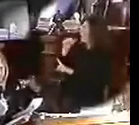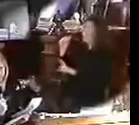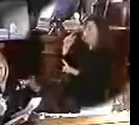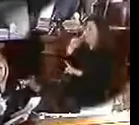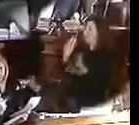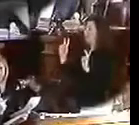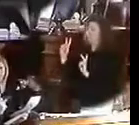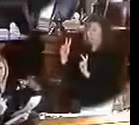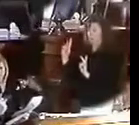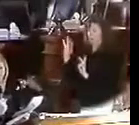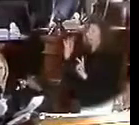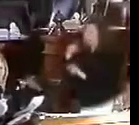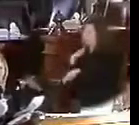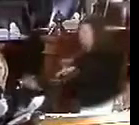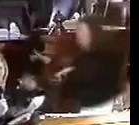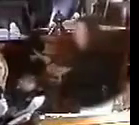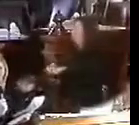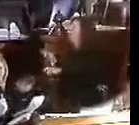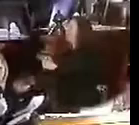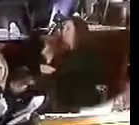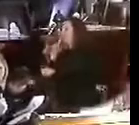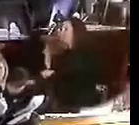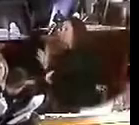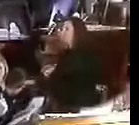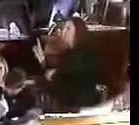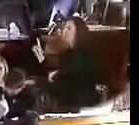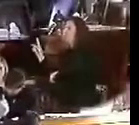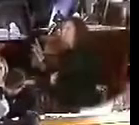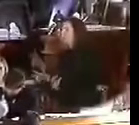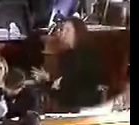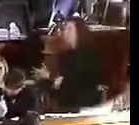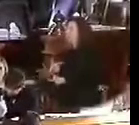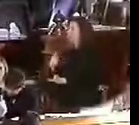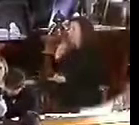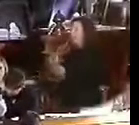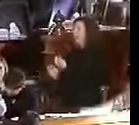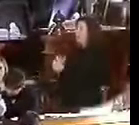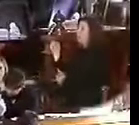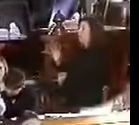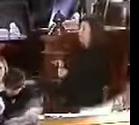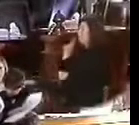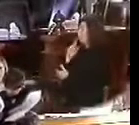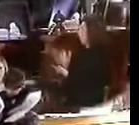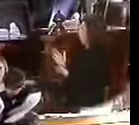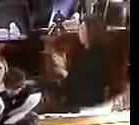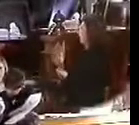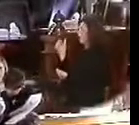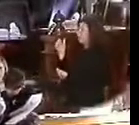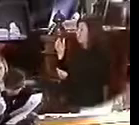us down here to vote for things on a two-thirds vote. I think a majority votes all right." Anyone know who said